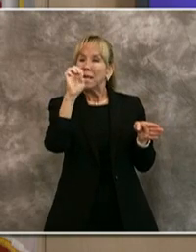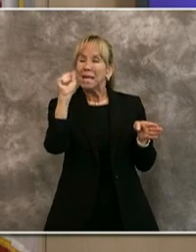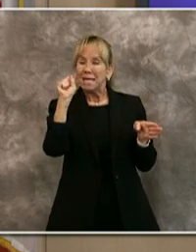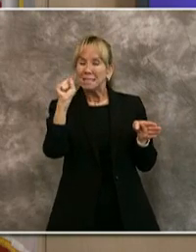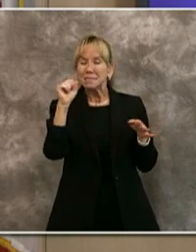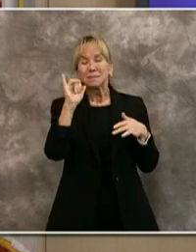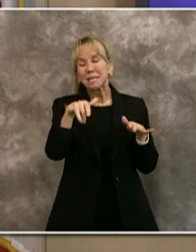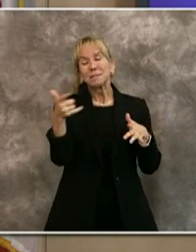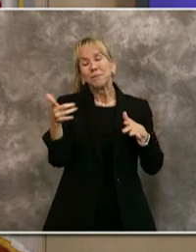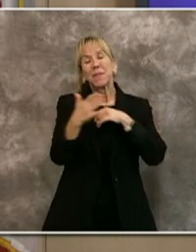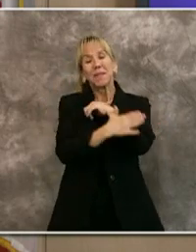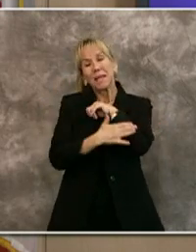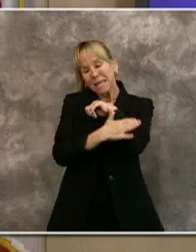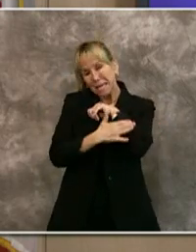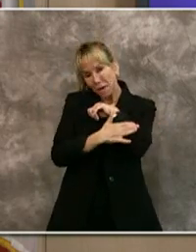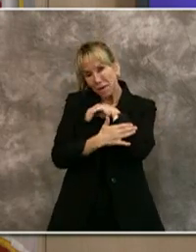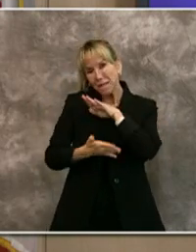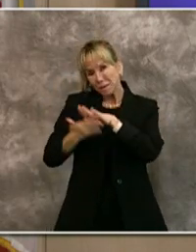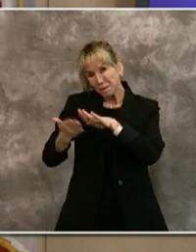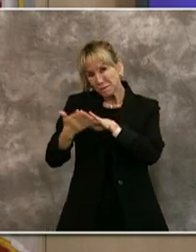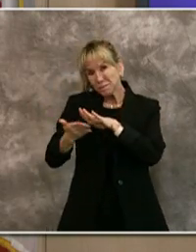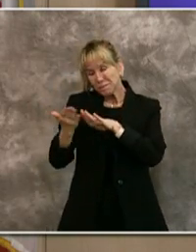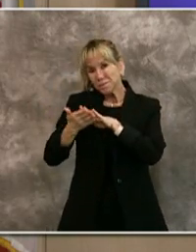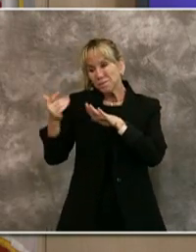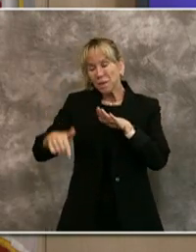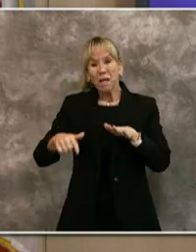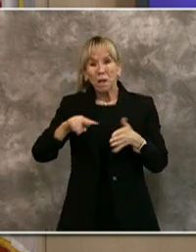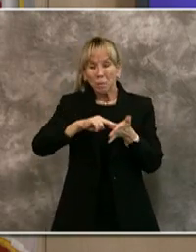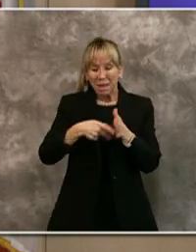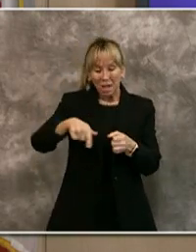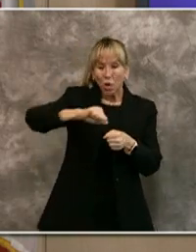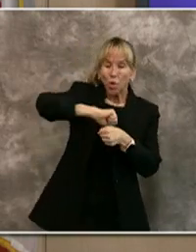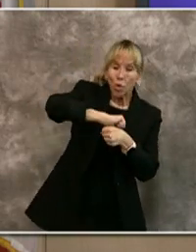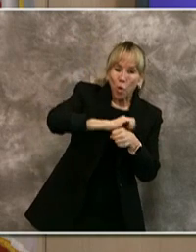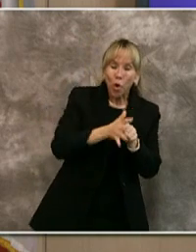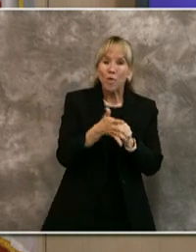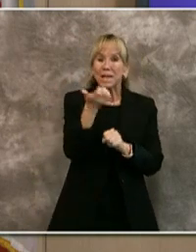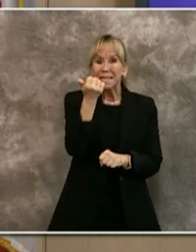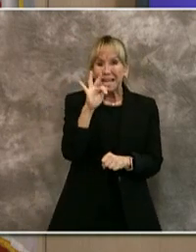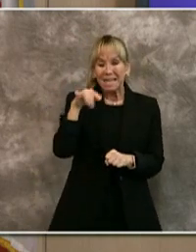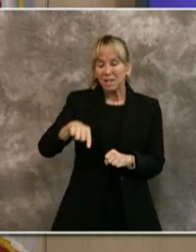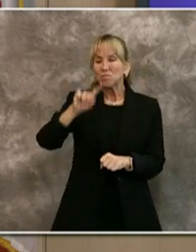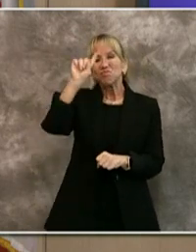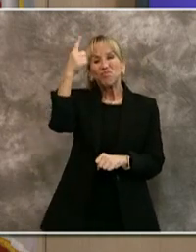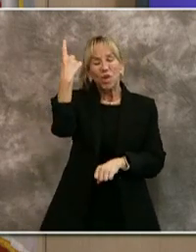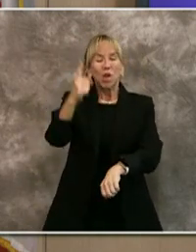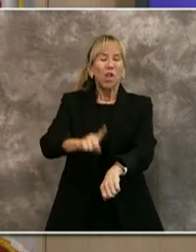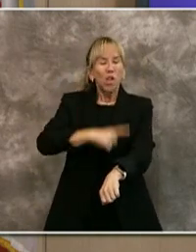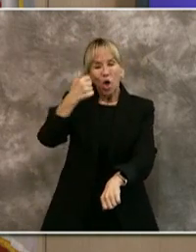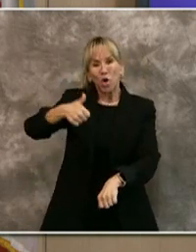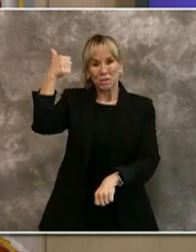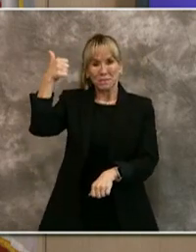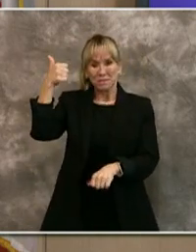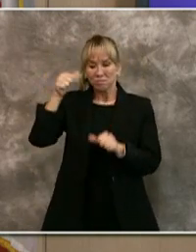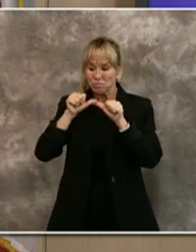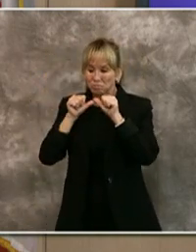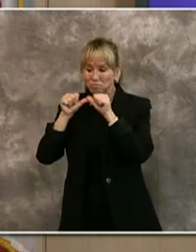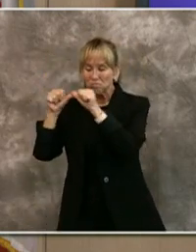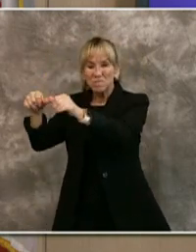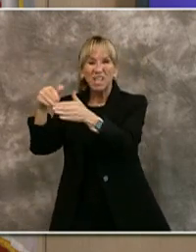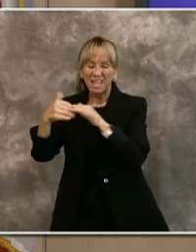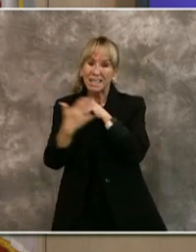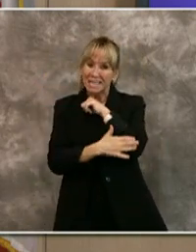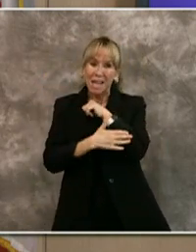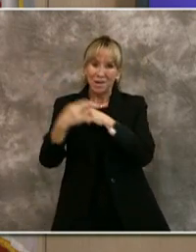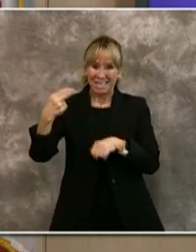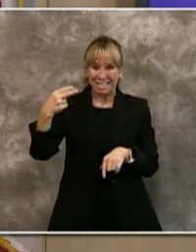Center. That makes COVID-19 the longest running emergency activation in the county's history. Now, let me